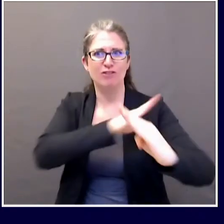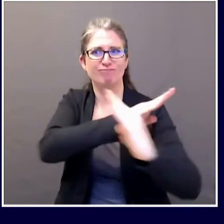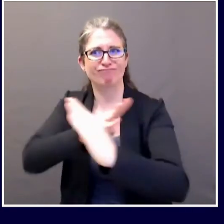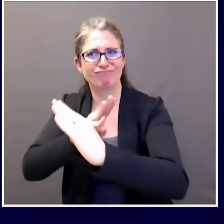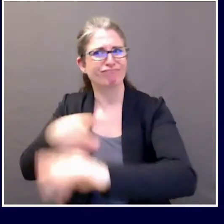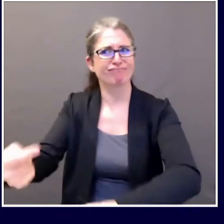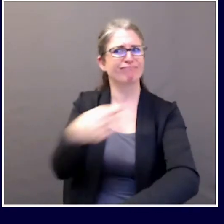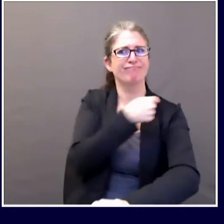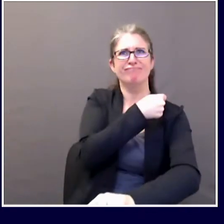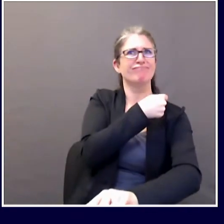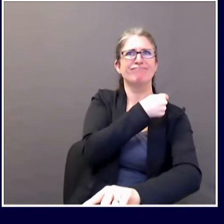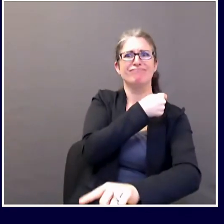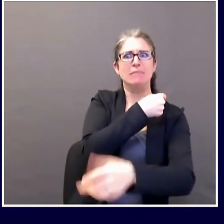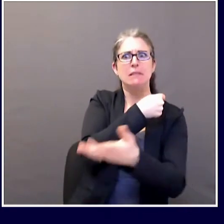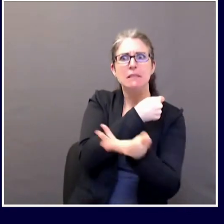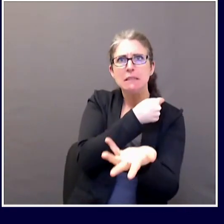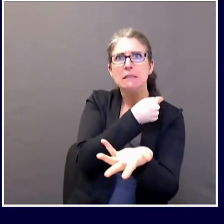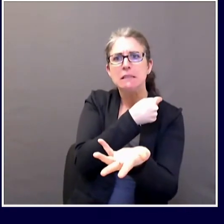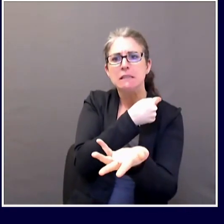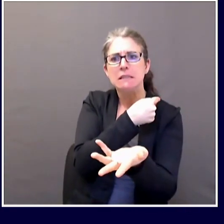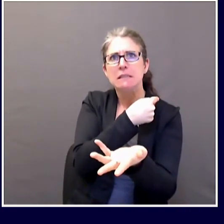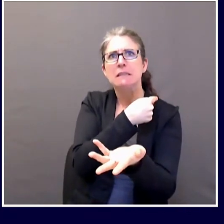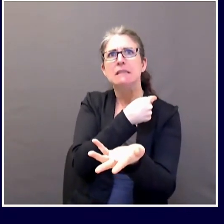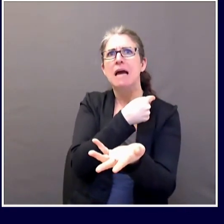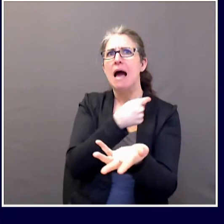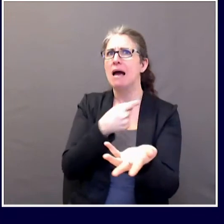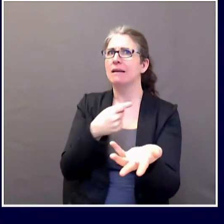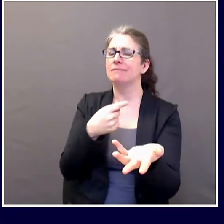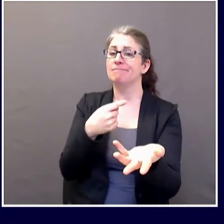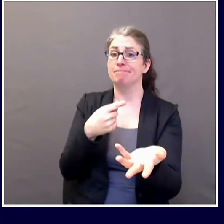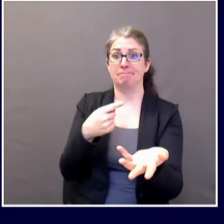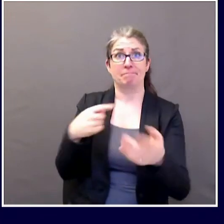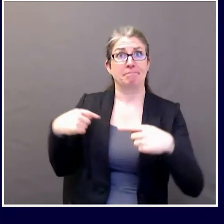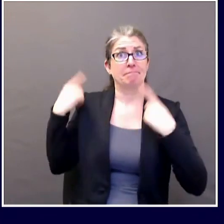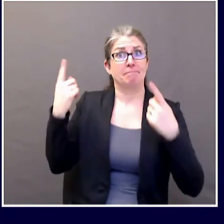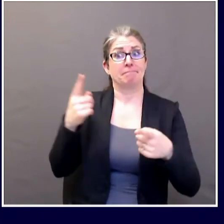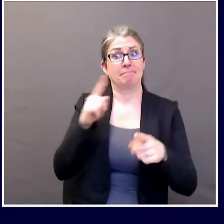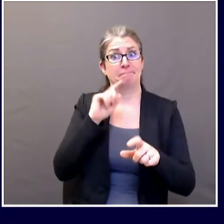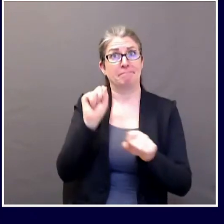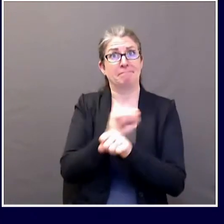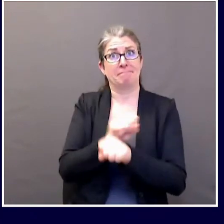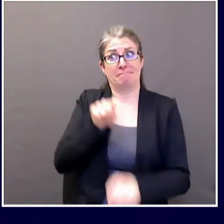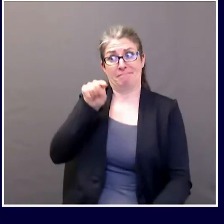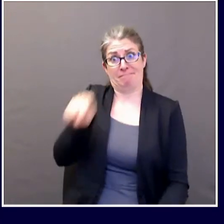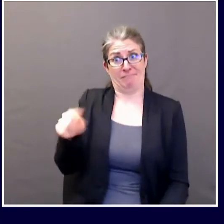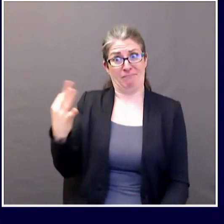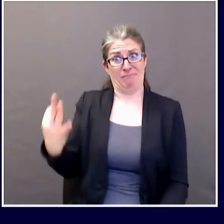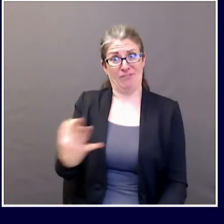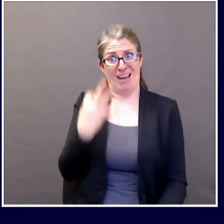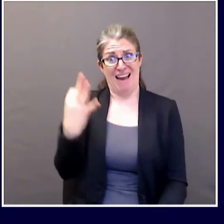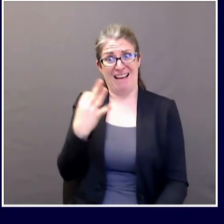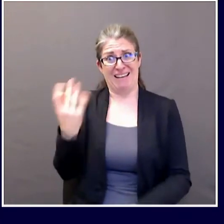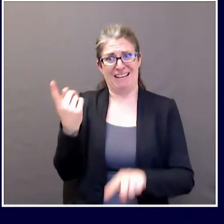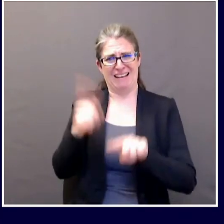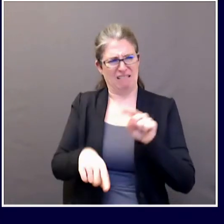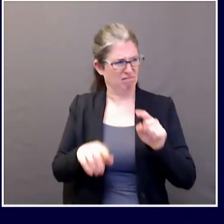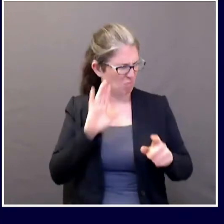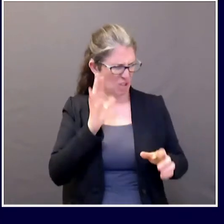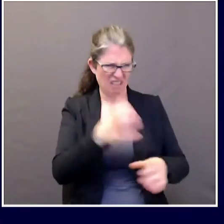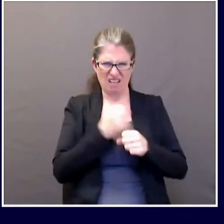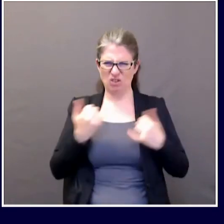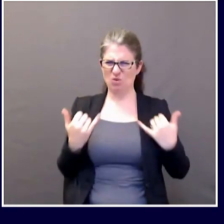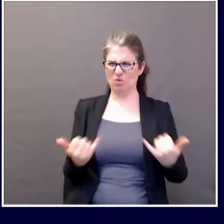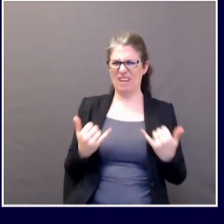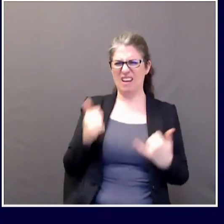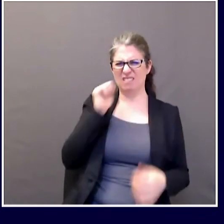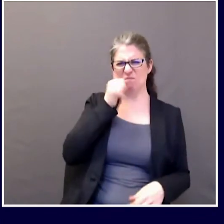comment. It's possible that one particular location didn't receive something on time and preemptively canceled rather than